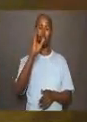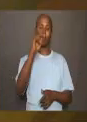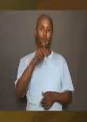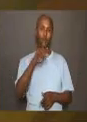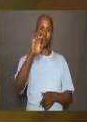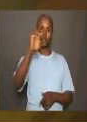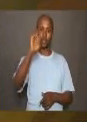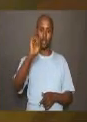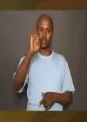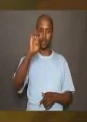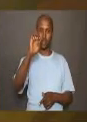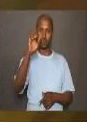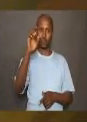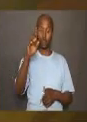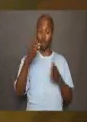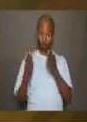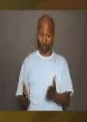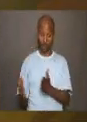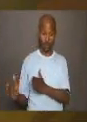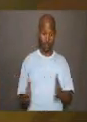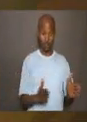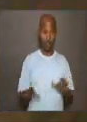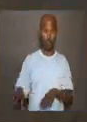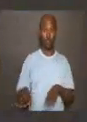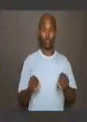you ready, students? Let us begin.